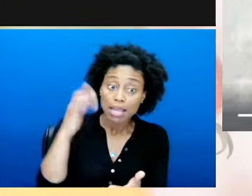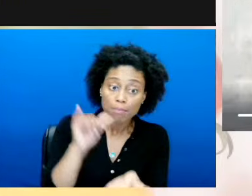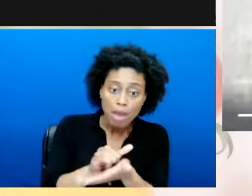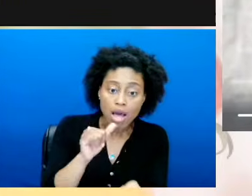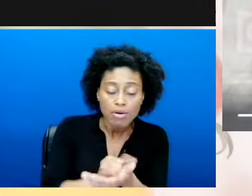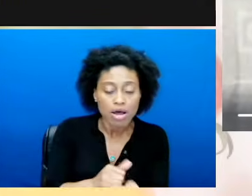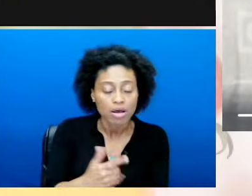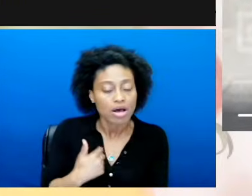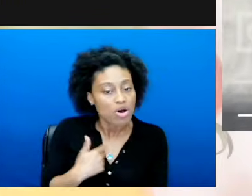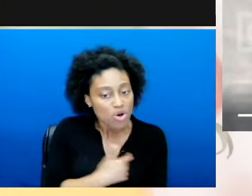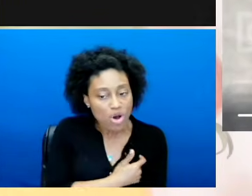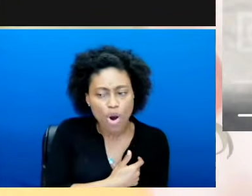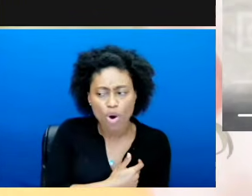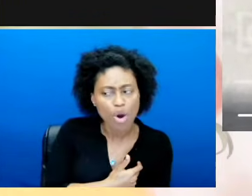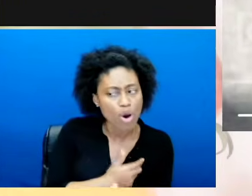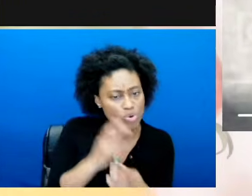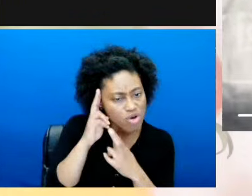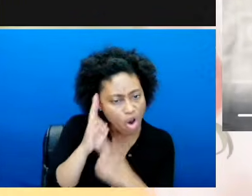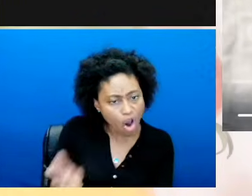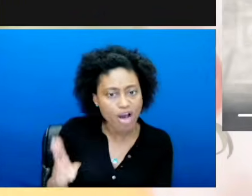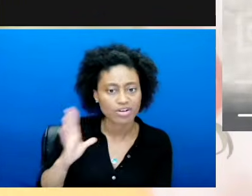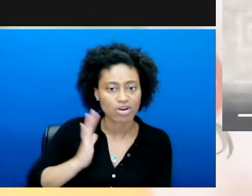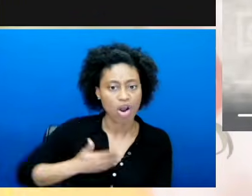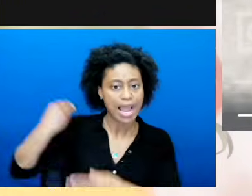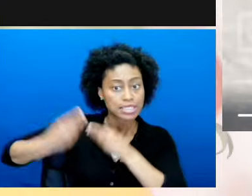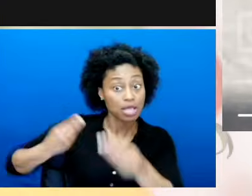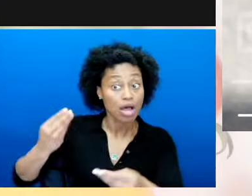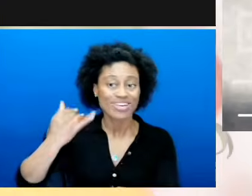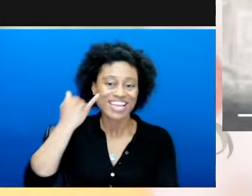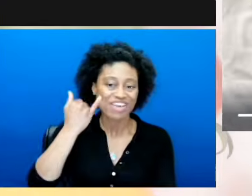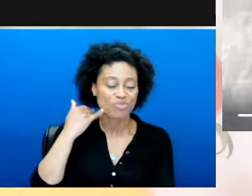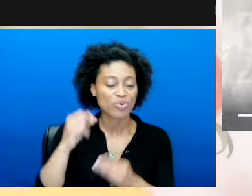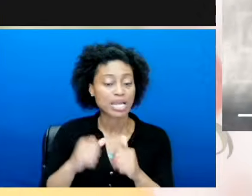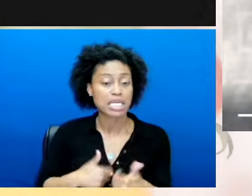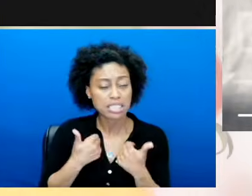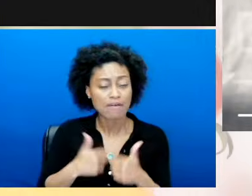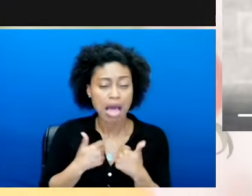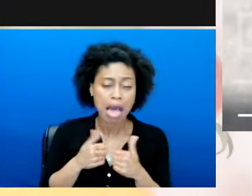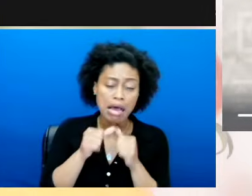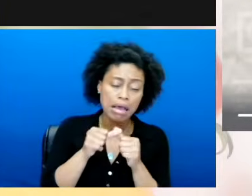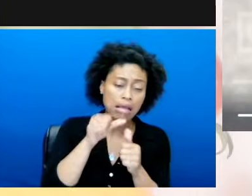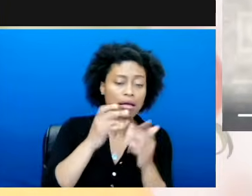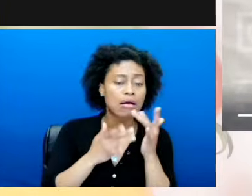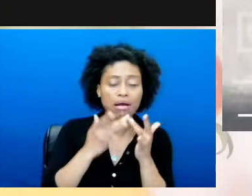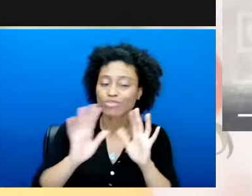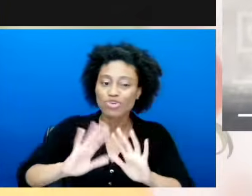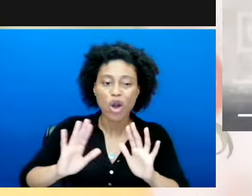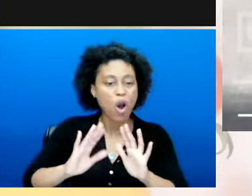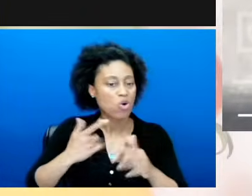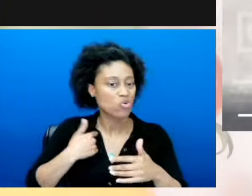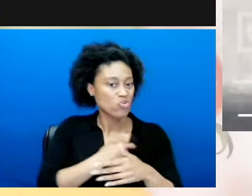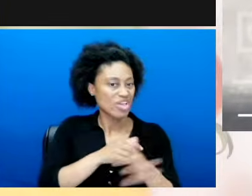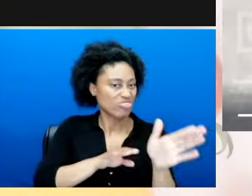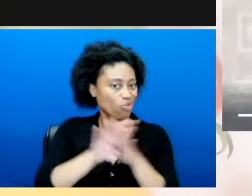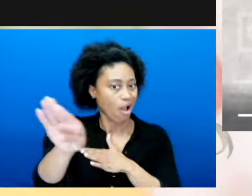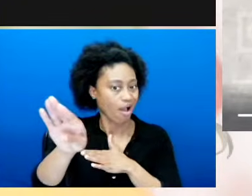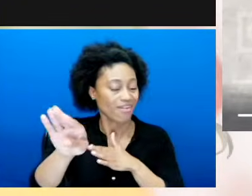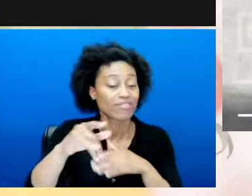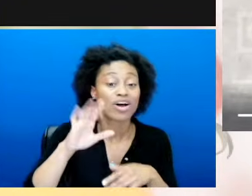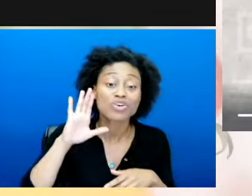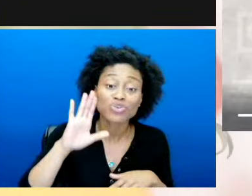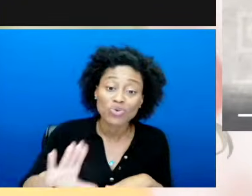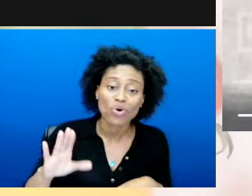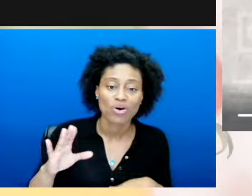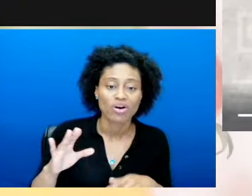move beyond survival into thriving. And your plate can be an act of remembrance, an act of